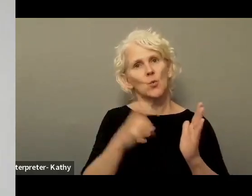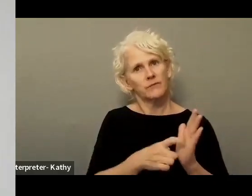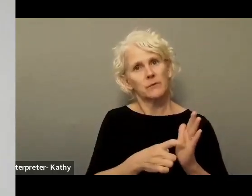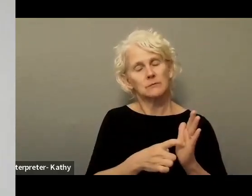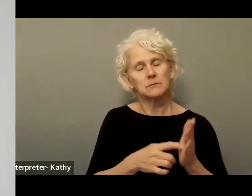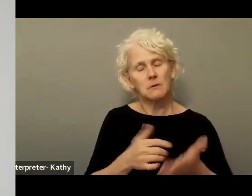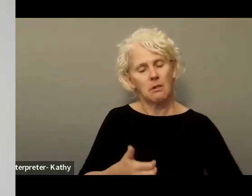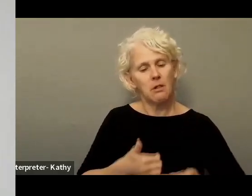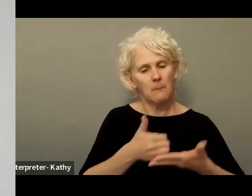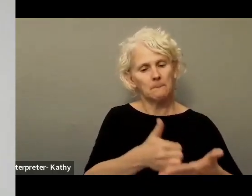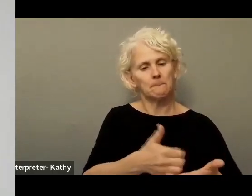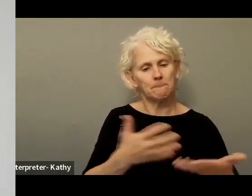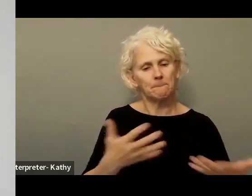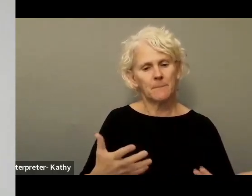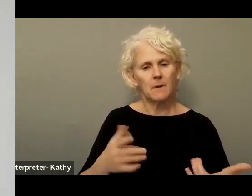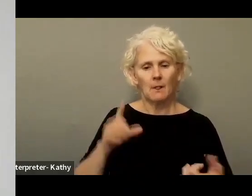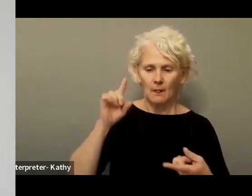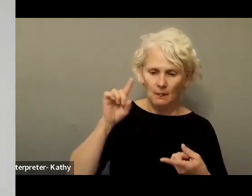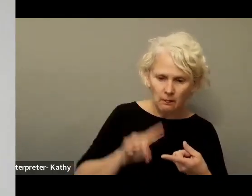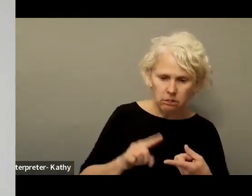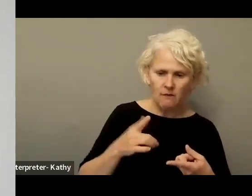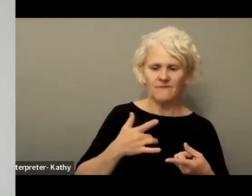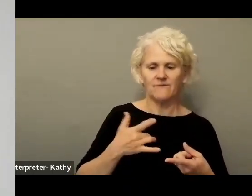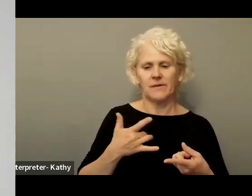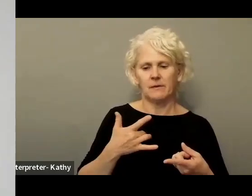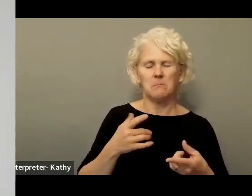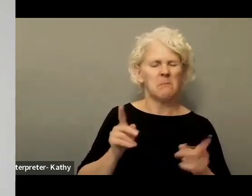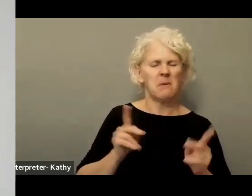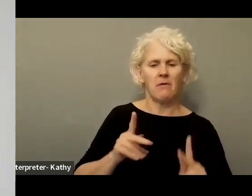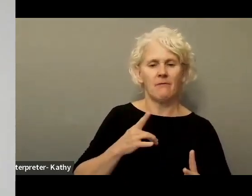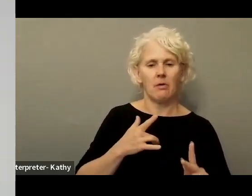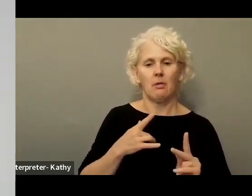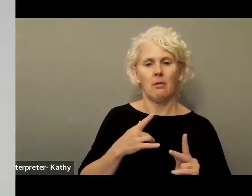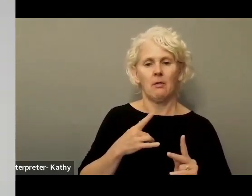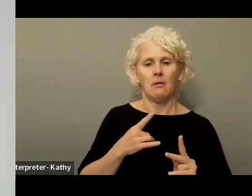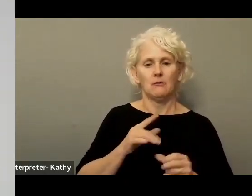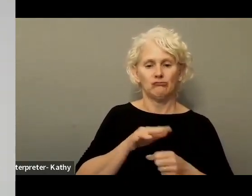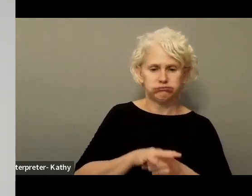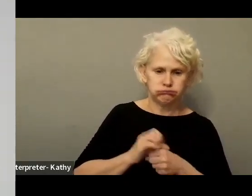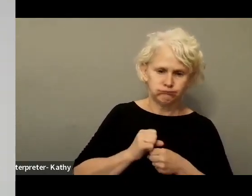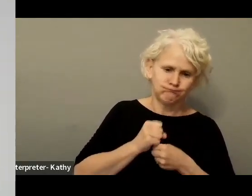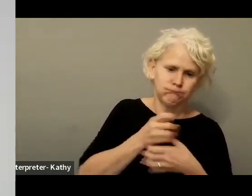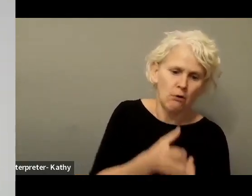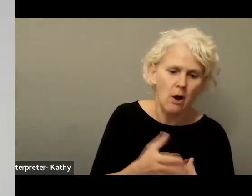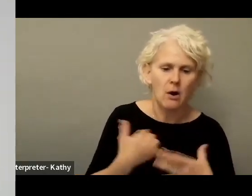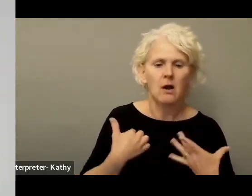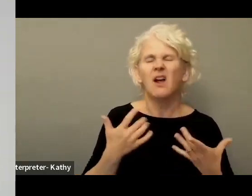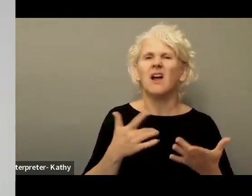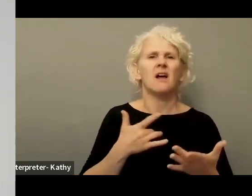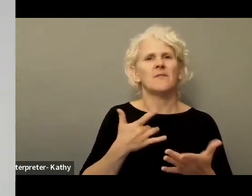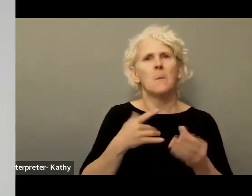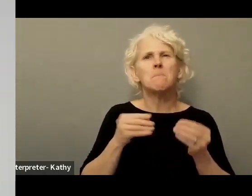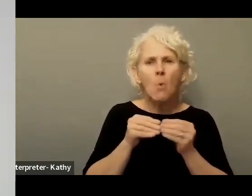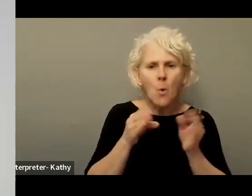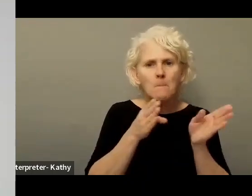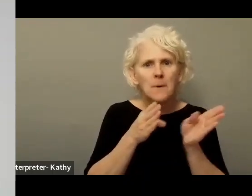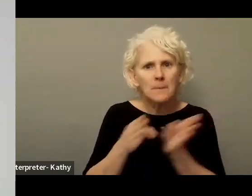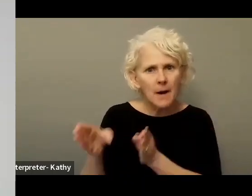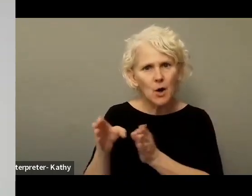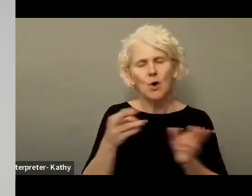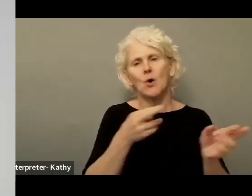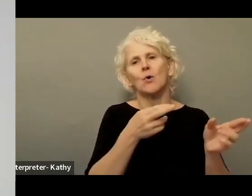helped decrease burnout as well. Folks feeling much more prepared and ready to